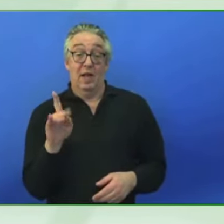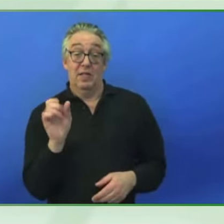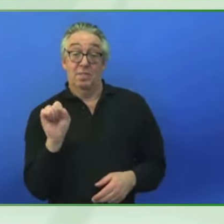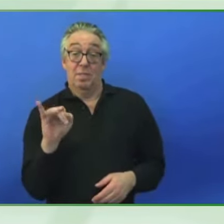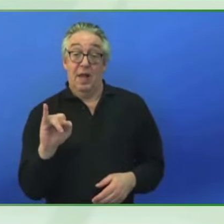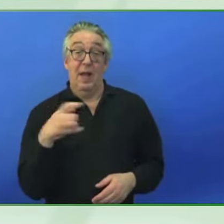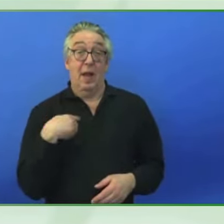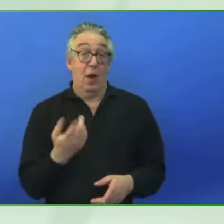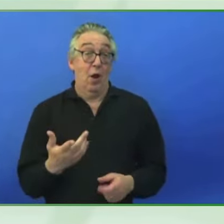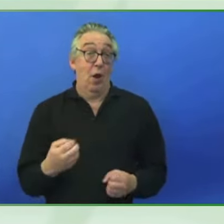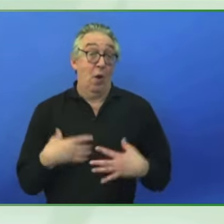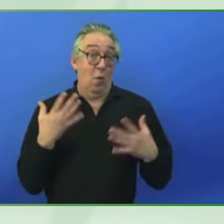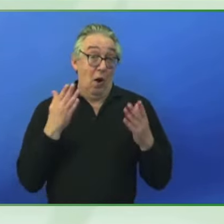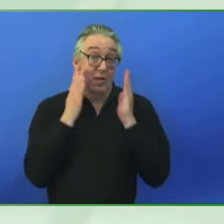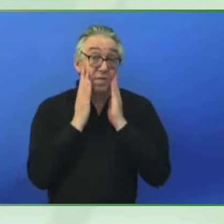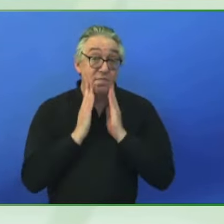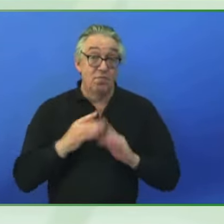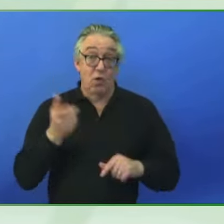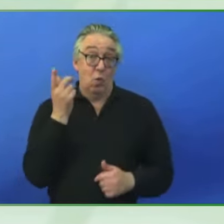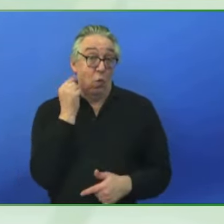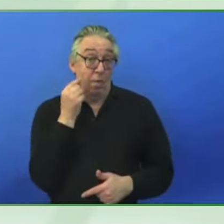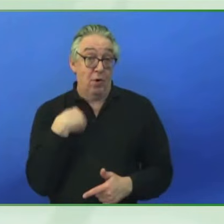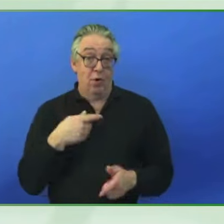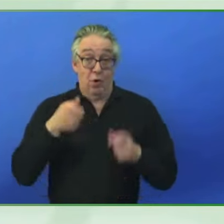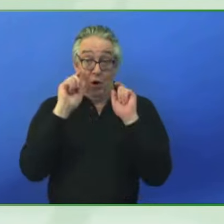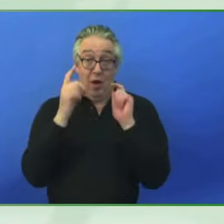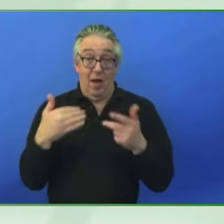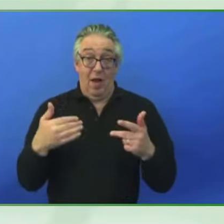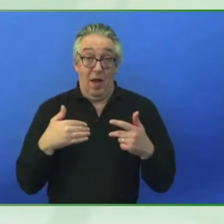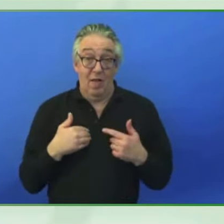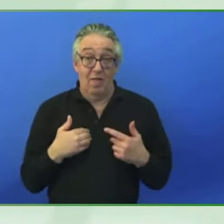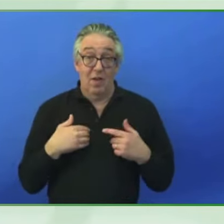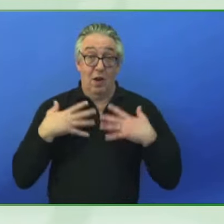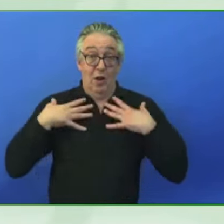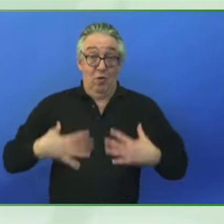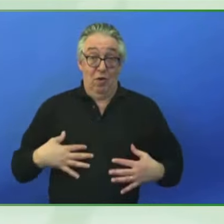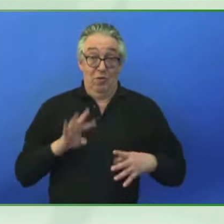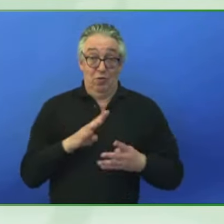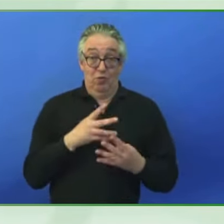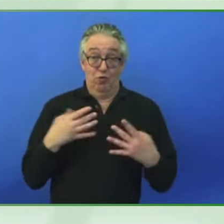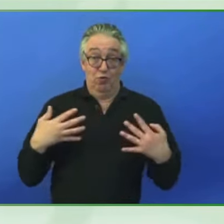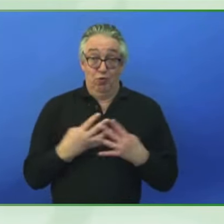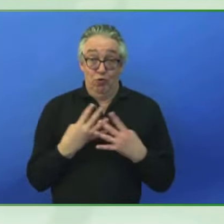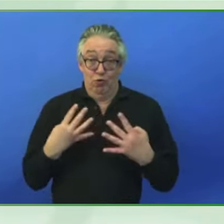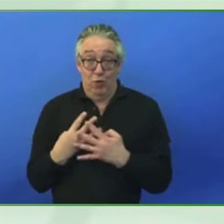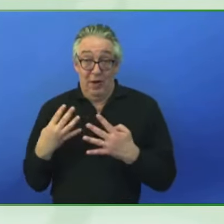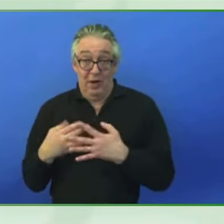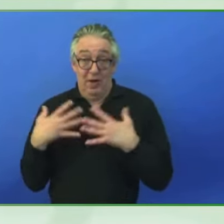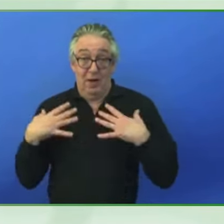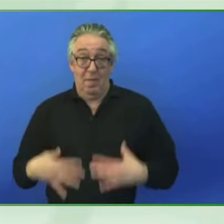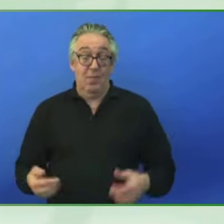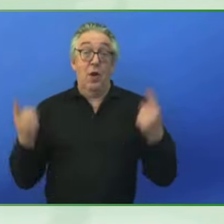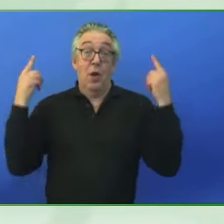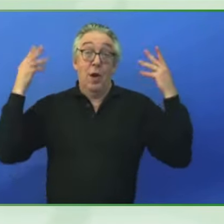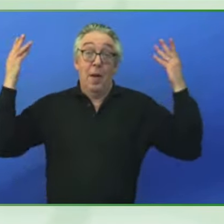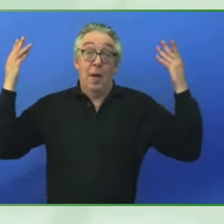glasses and a tweed jacket. I'm speaking against a background of my